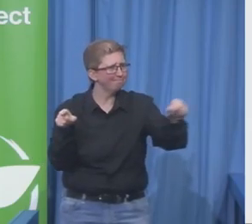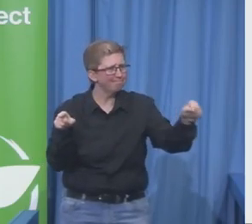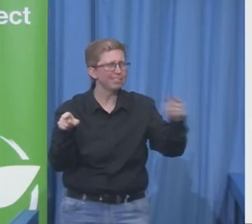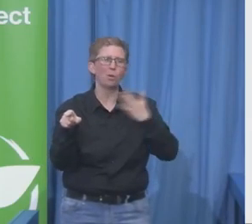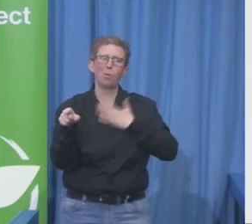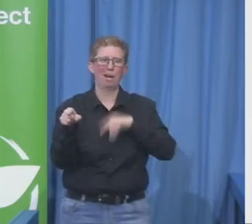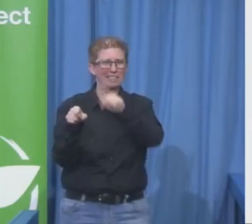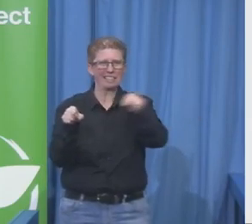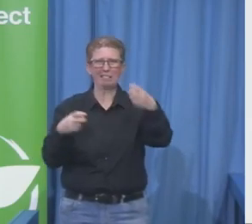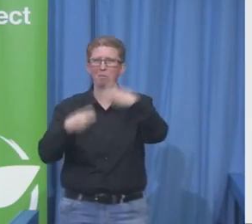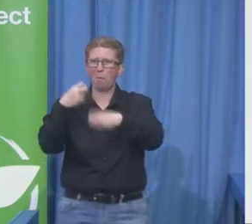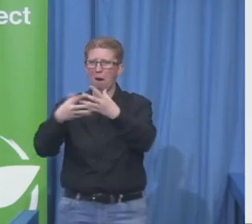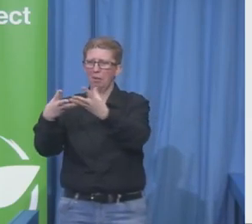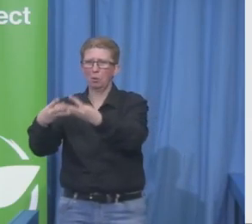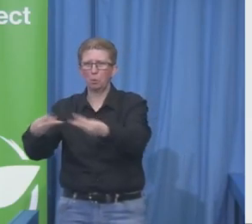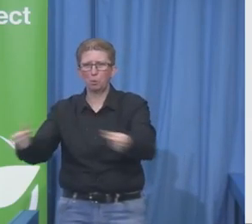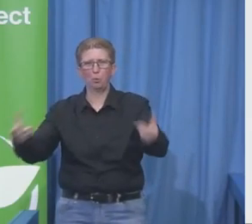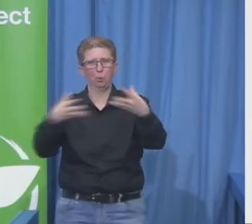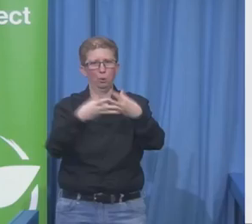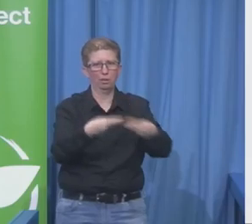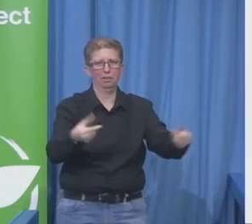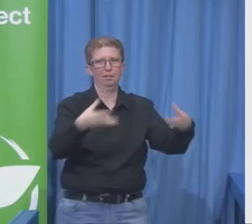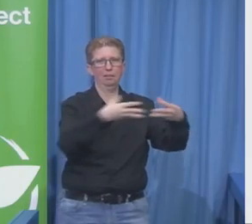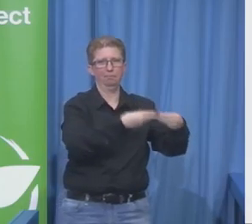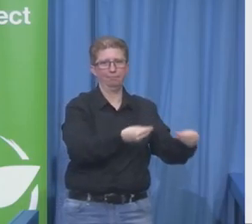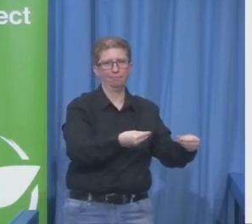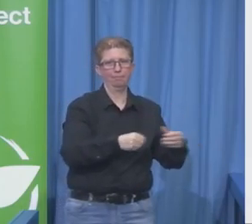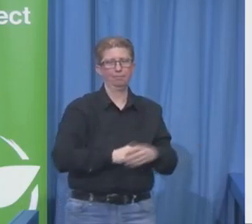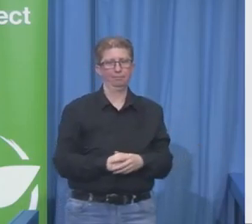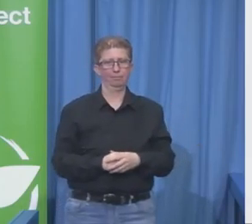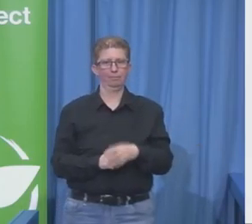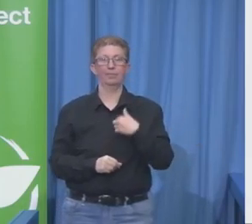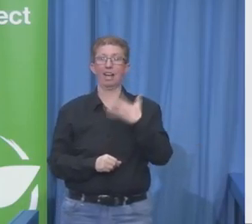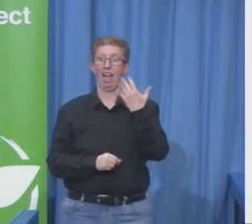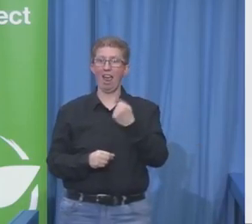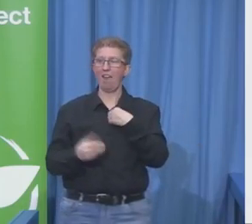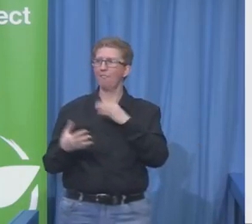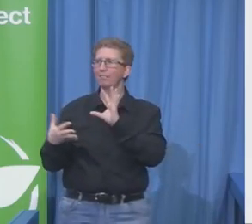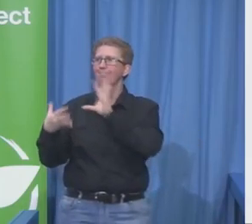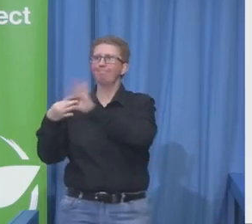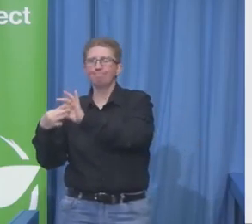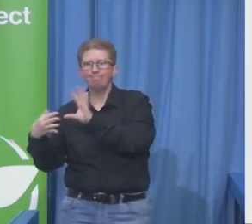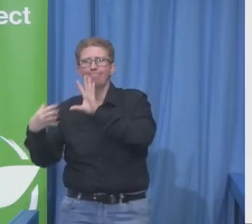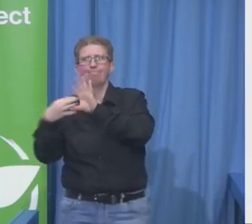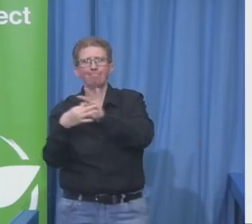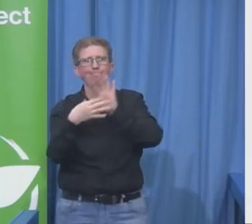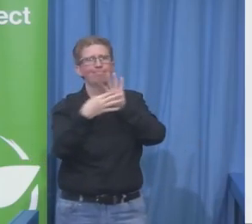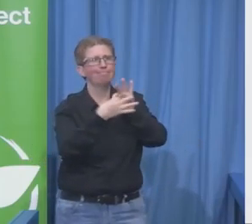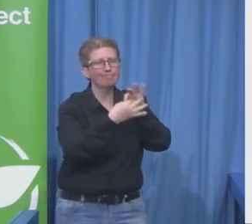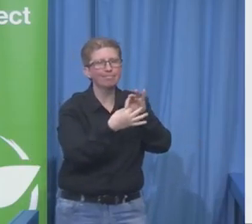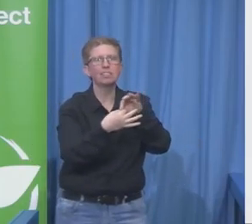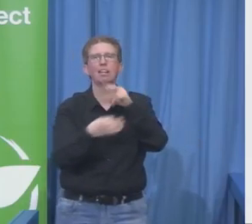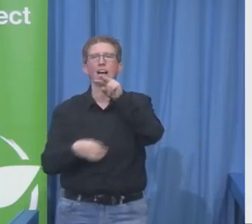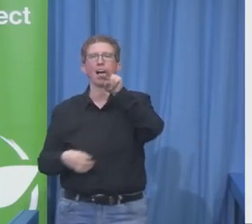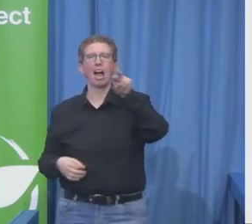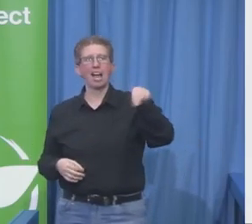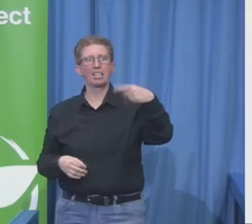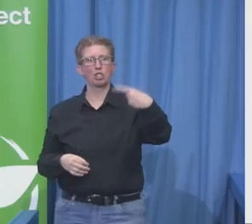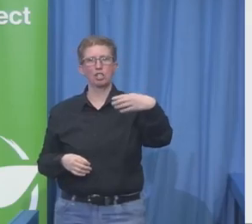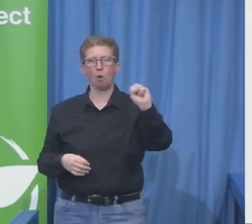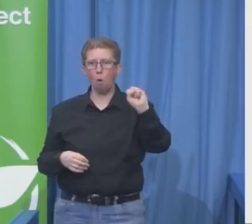workforce population more sensitive towards people with disabilities, and as well implementing two